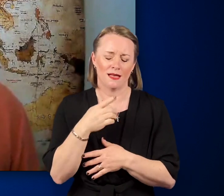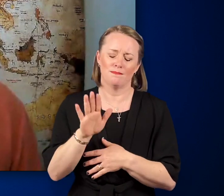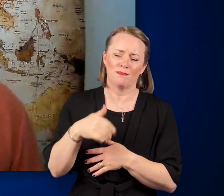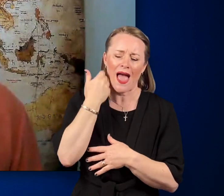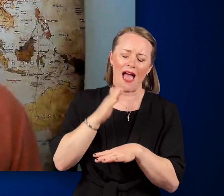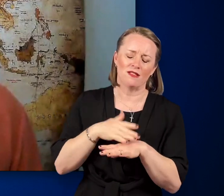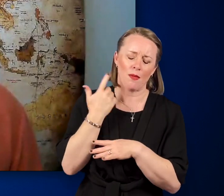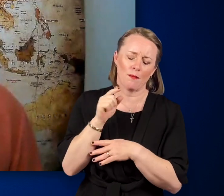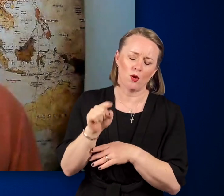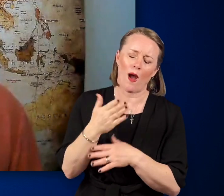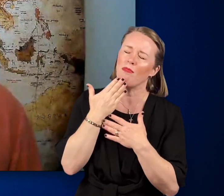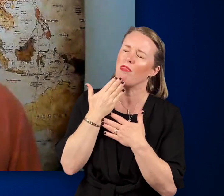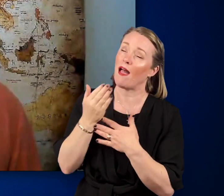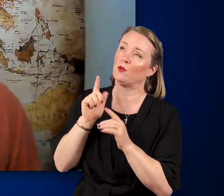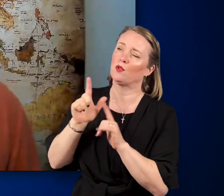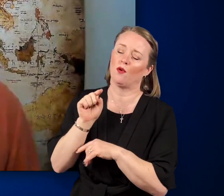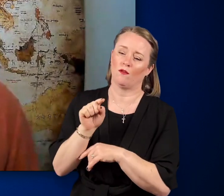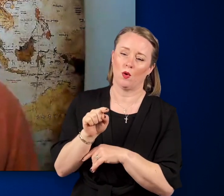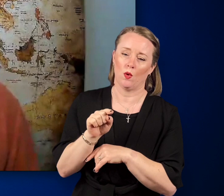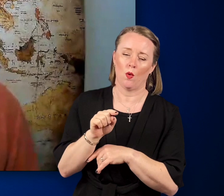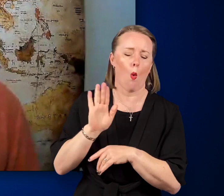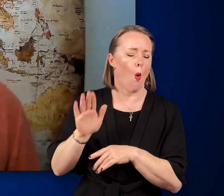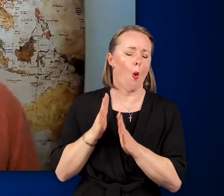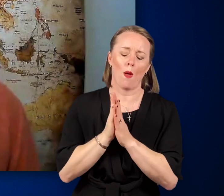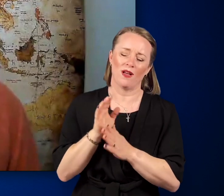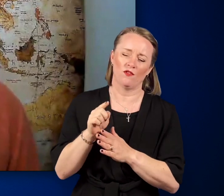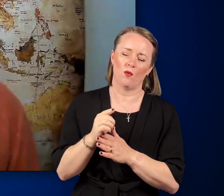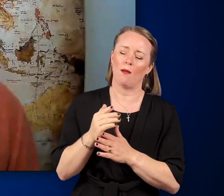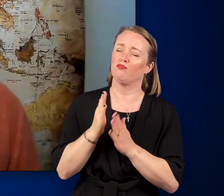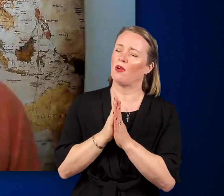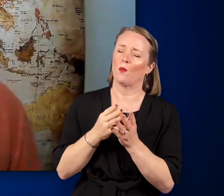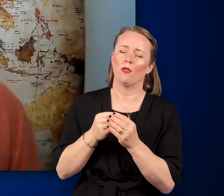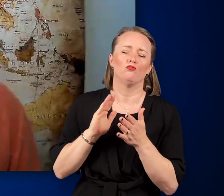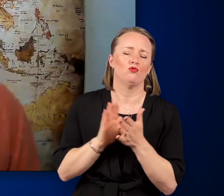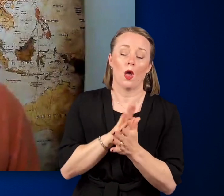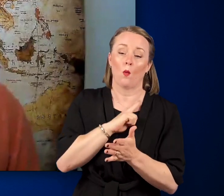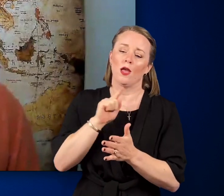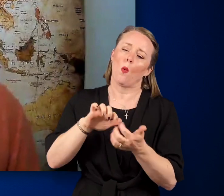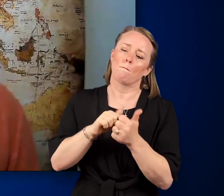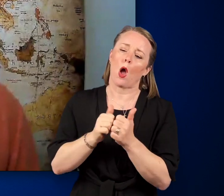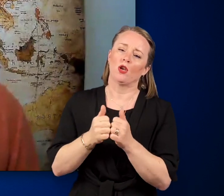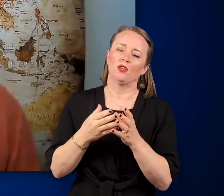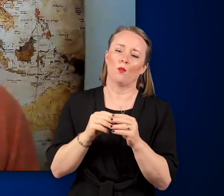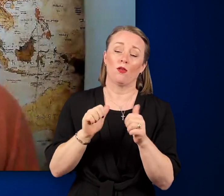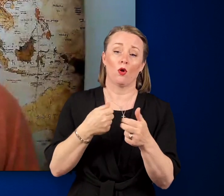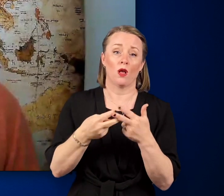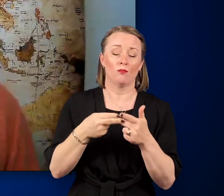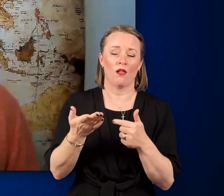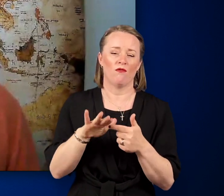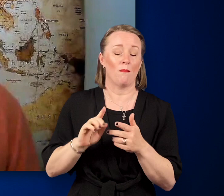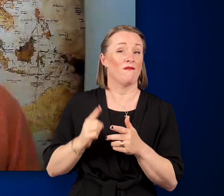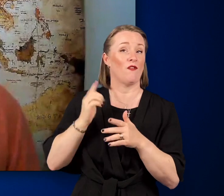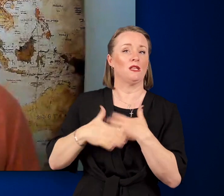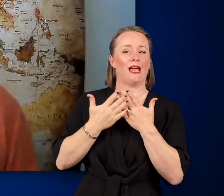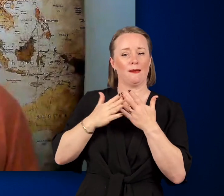for all of you, I always pray with joy because of your partnership in the gospel from the first day